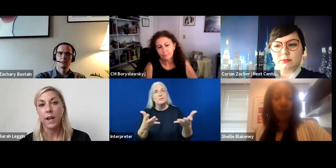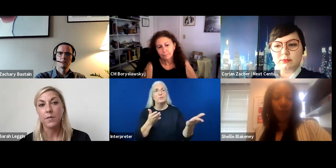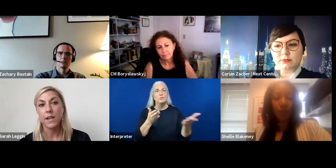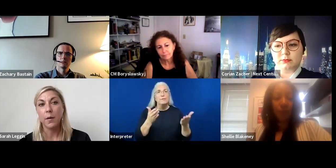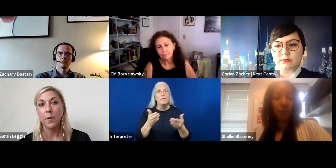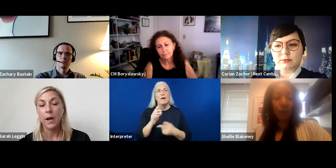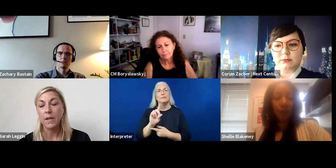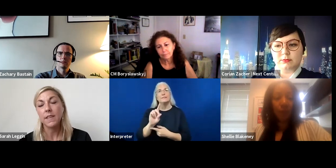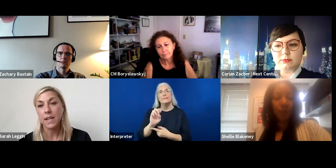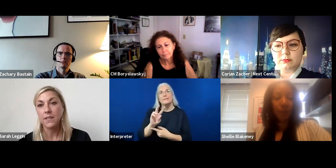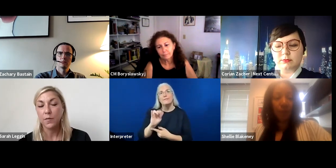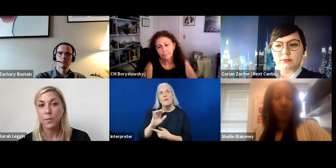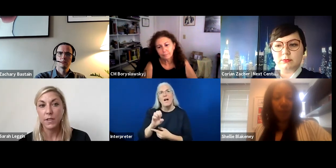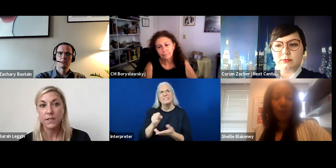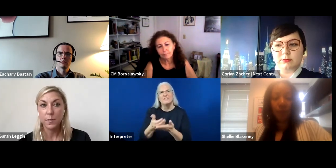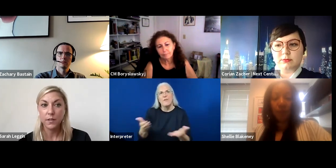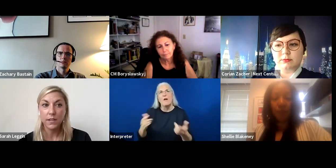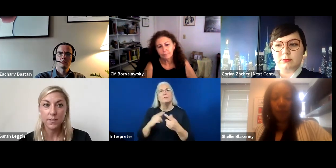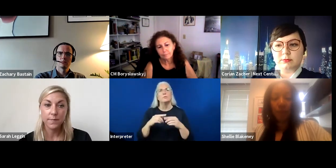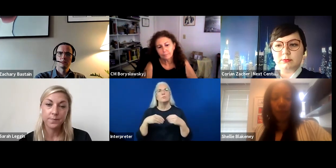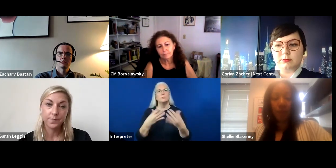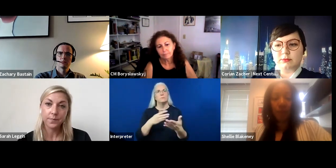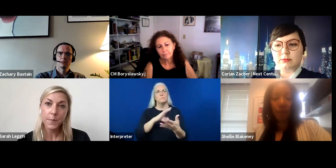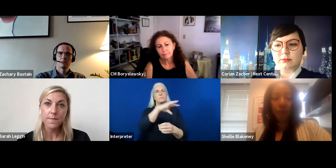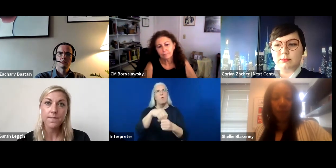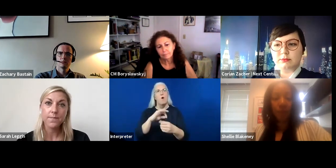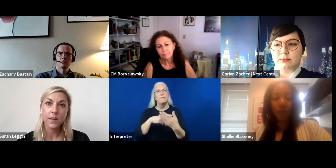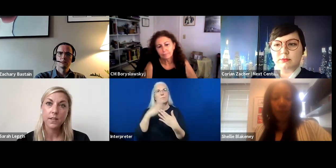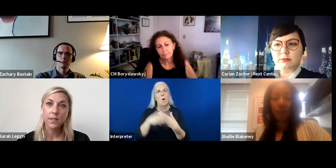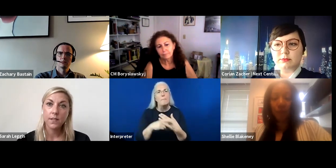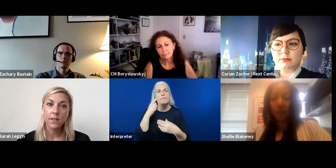these programs to help meet the needs of people with disabilities.